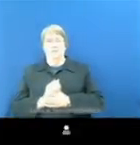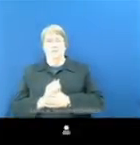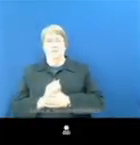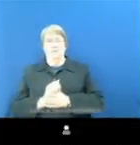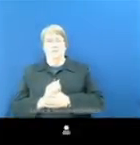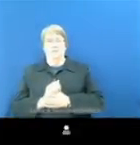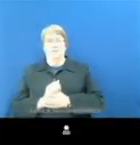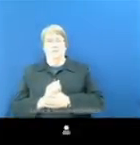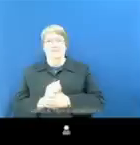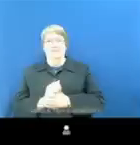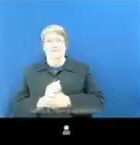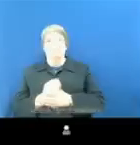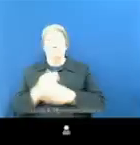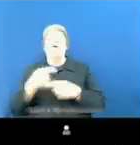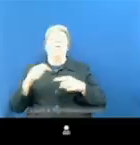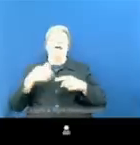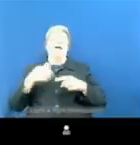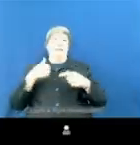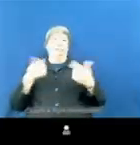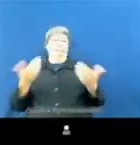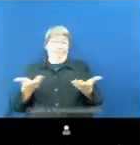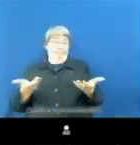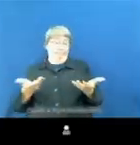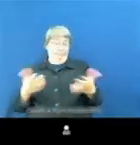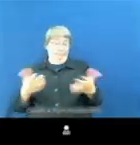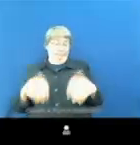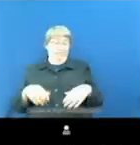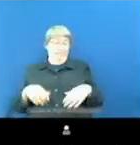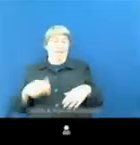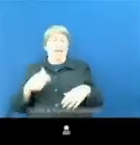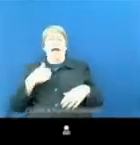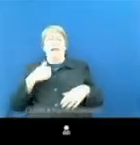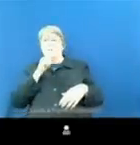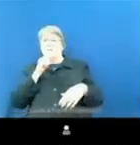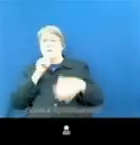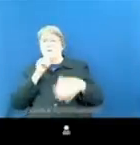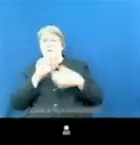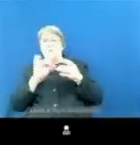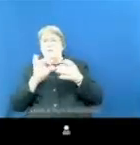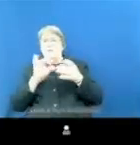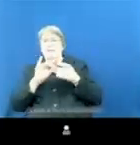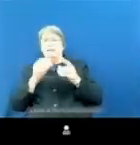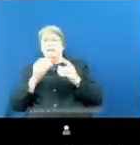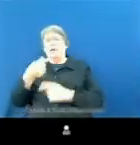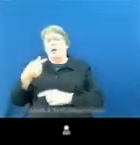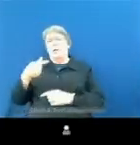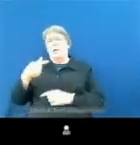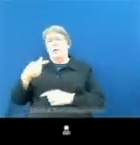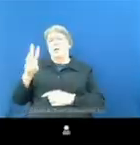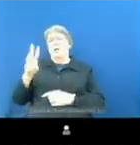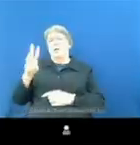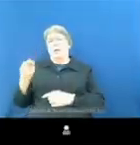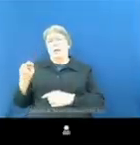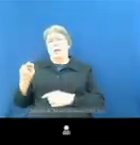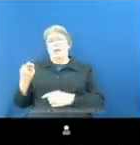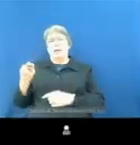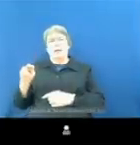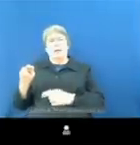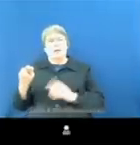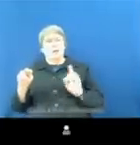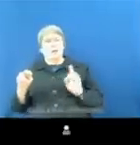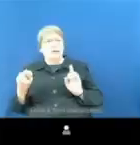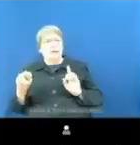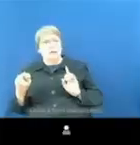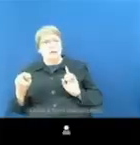while I have the floor, I got a private message from Glenn Bennett, and I know that he had.